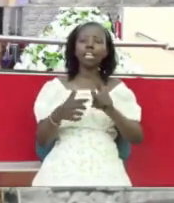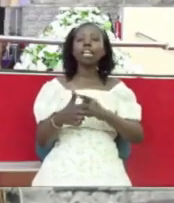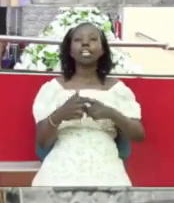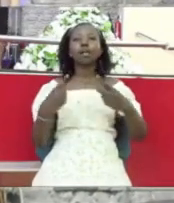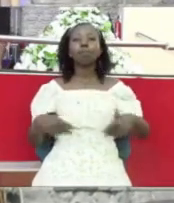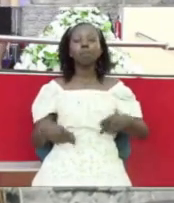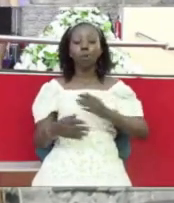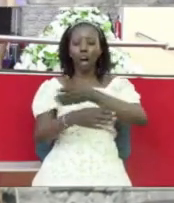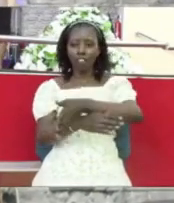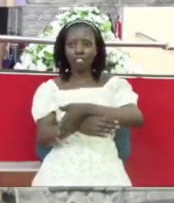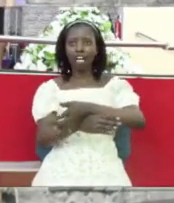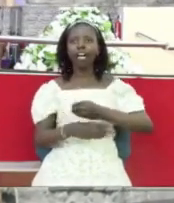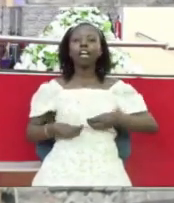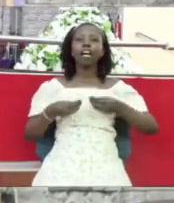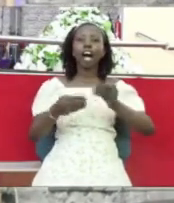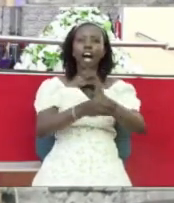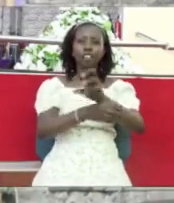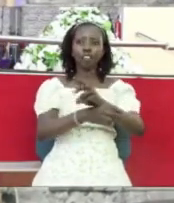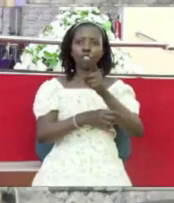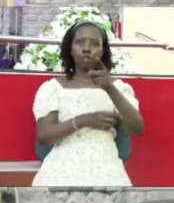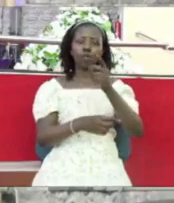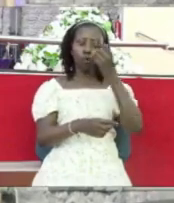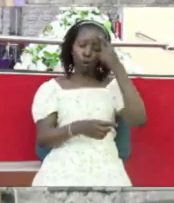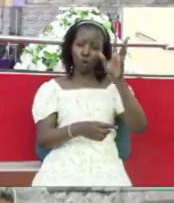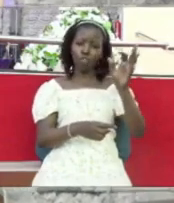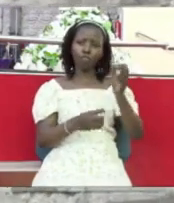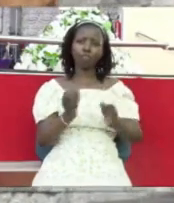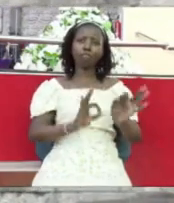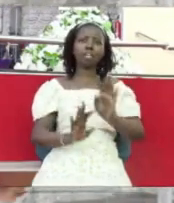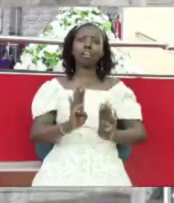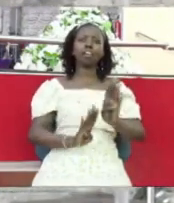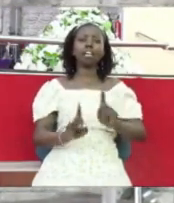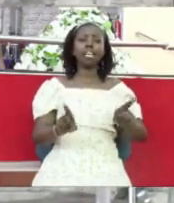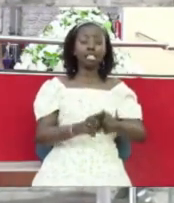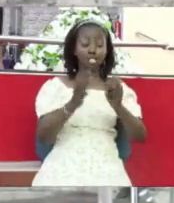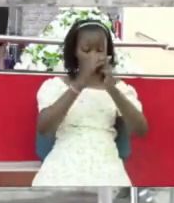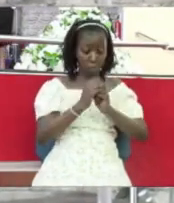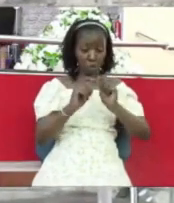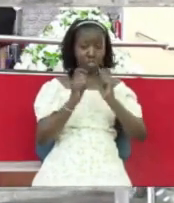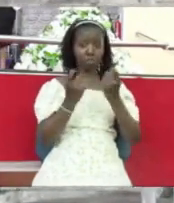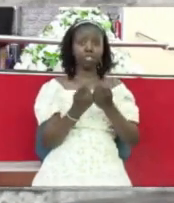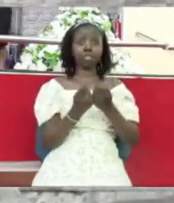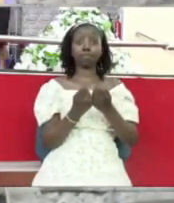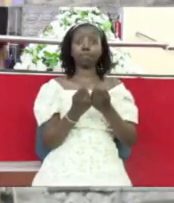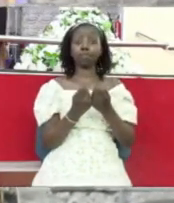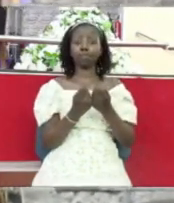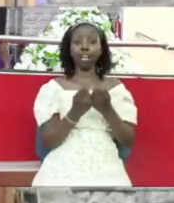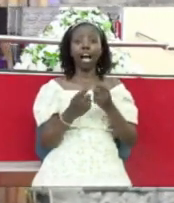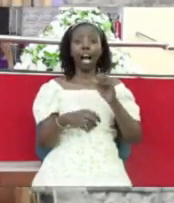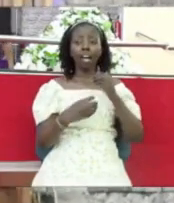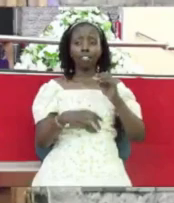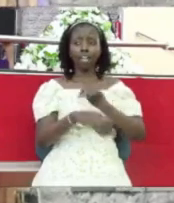Unakuwa na sherehe alafu watu mnakaa mahali wanakuambia. Or maybe even the worship team. I know worship team gives feedback when they sit in their place. Hata kikundi